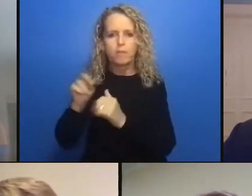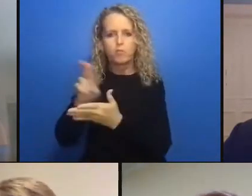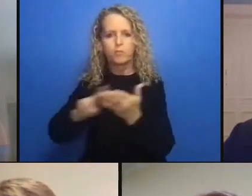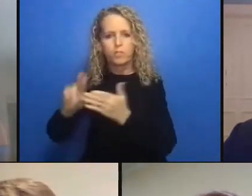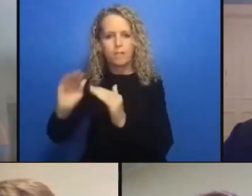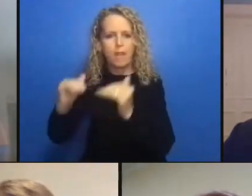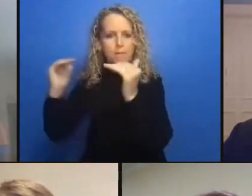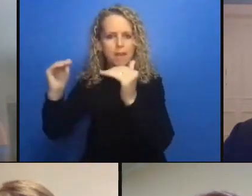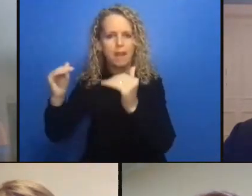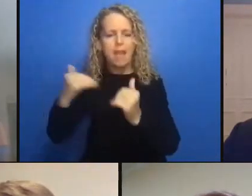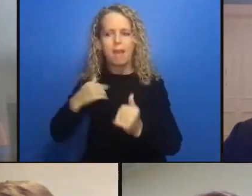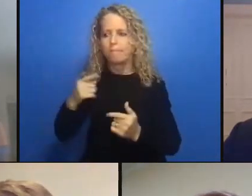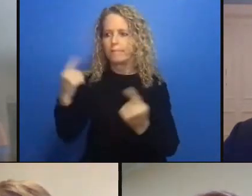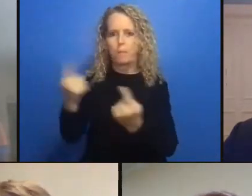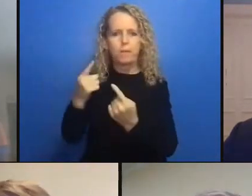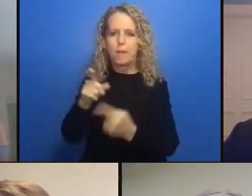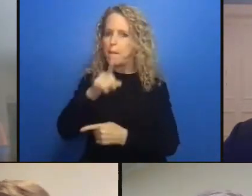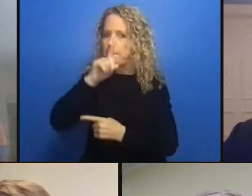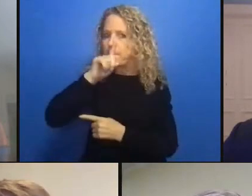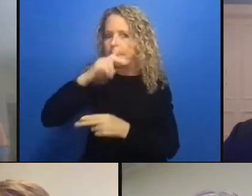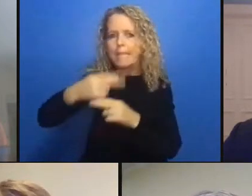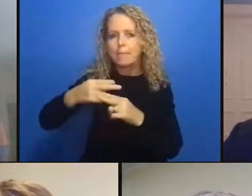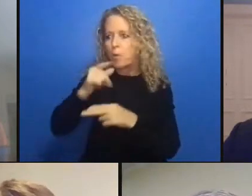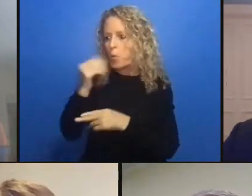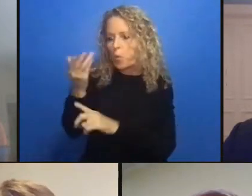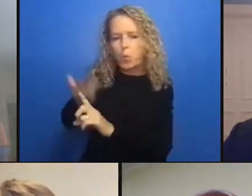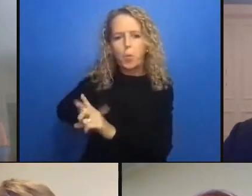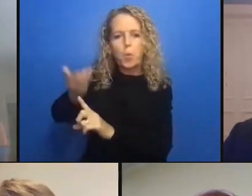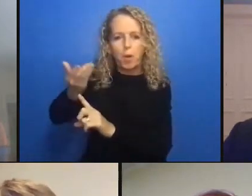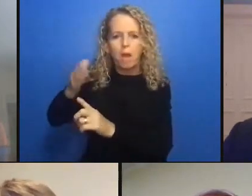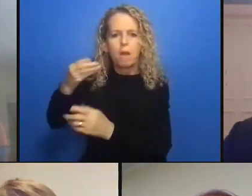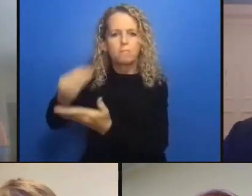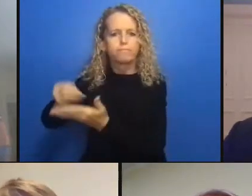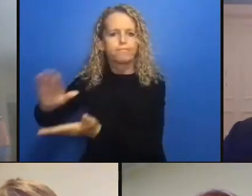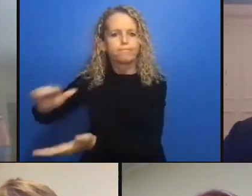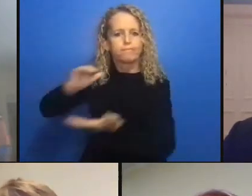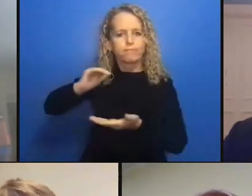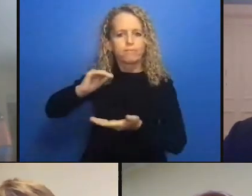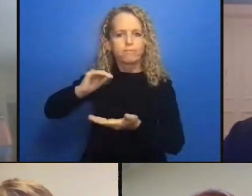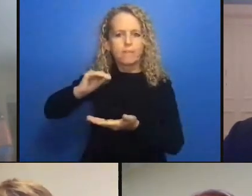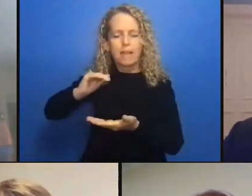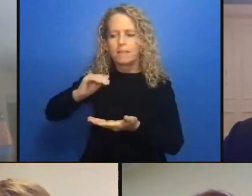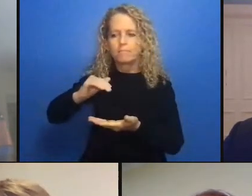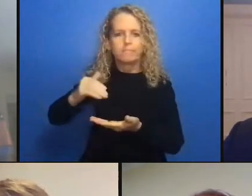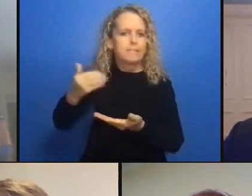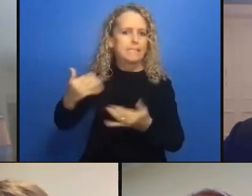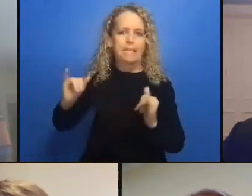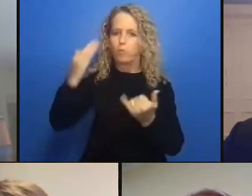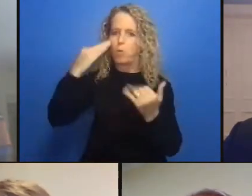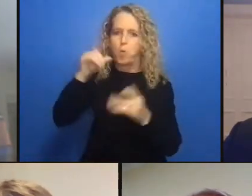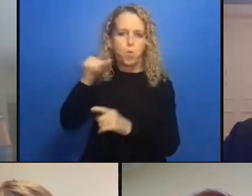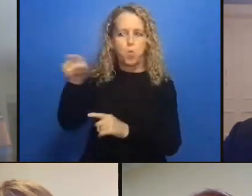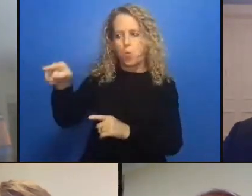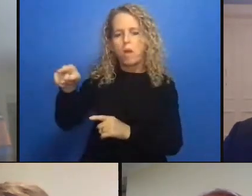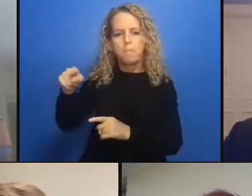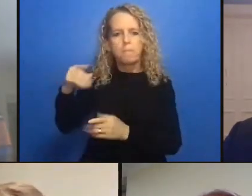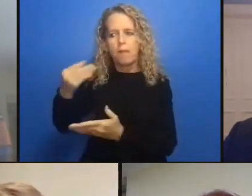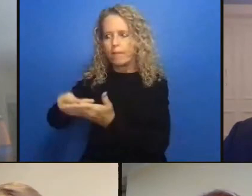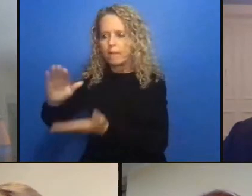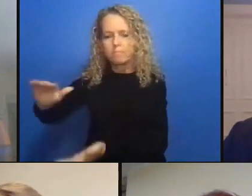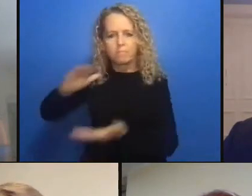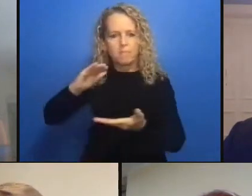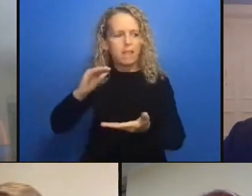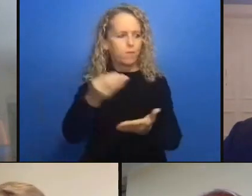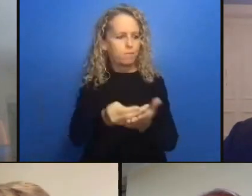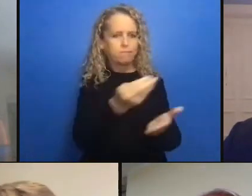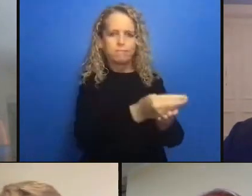day, I don't know who it is, but a huge thanks to them, provided funding for us to get laptops for all of the students in this program. And